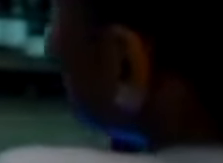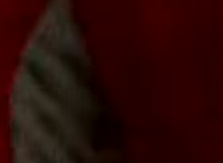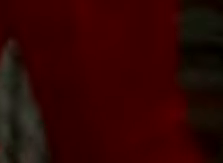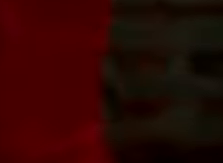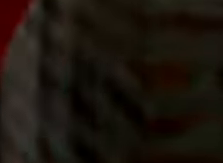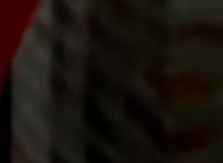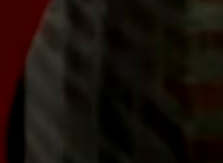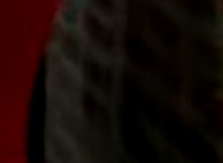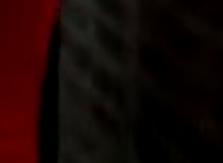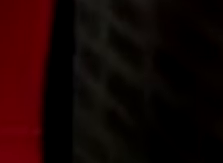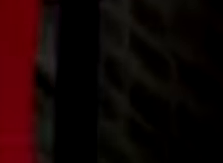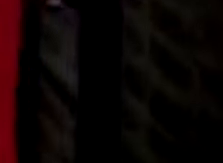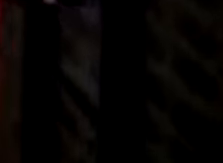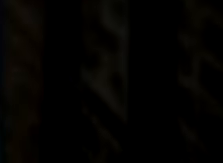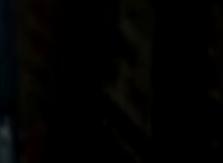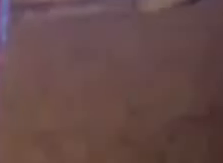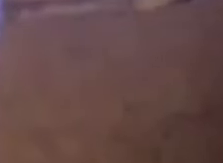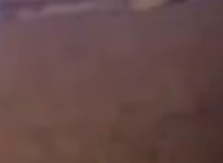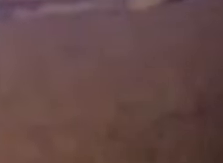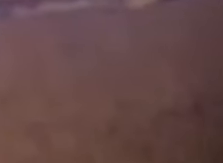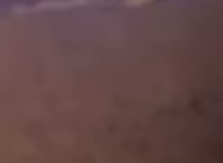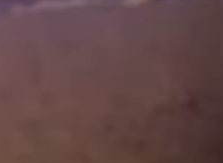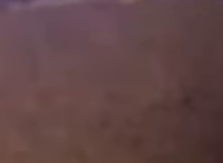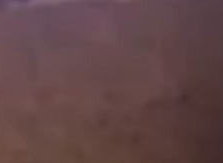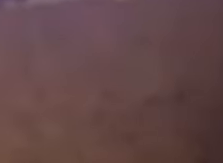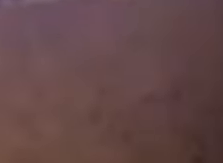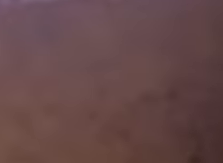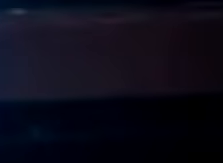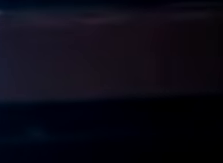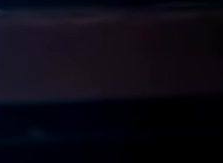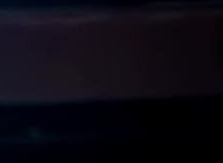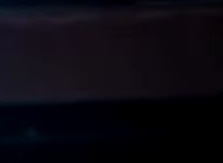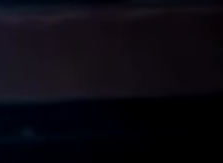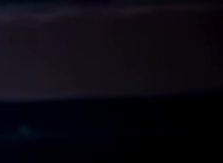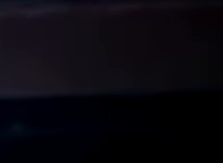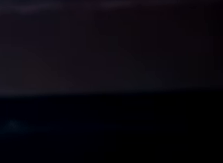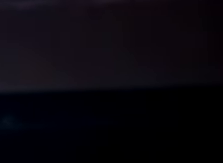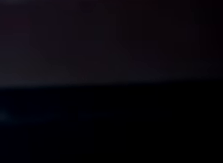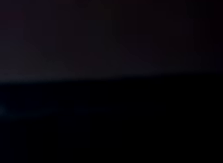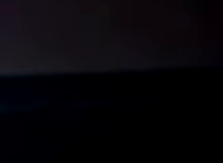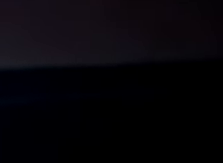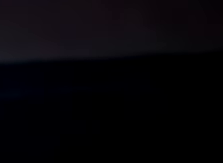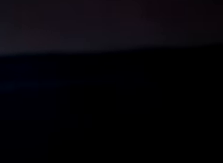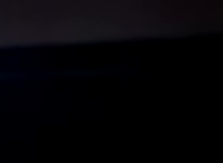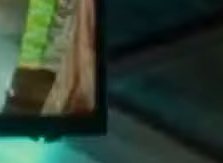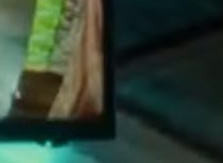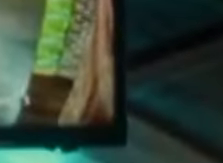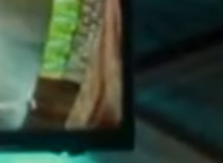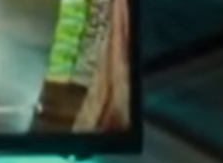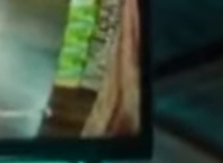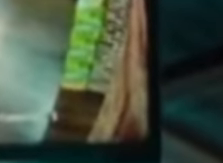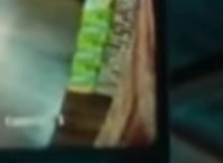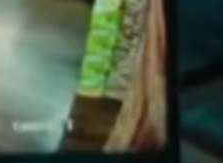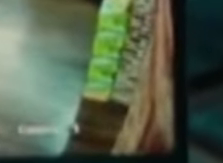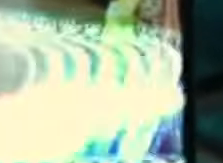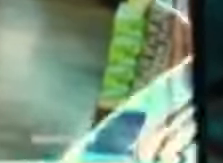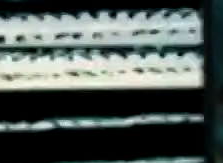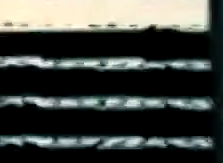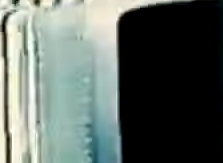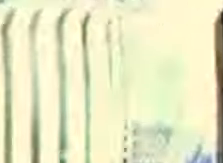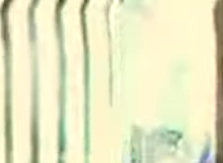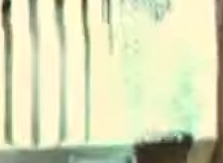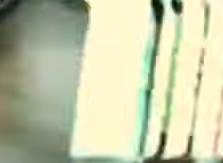penzi letu tuisare. Lakini baby usijale, This week, the spotlight is on Viri the